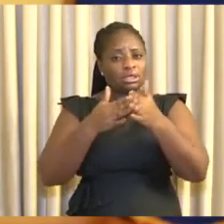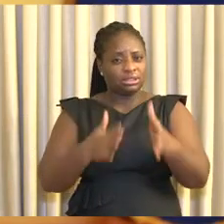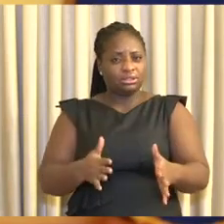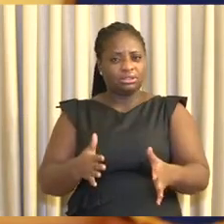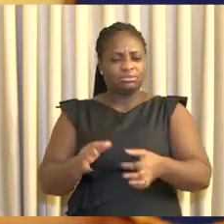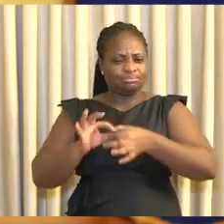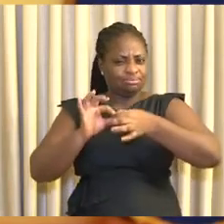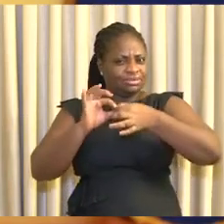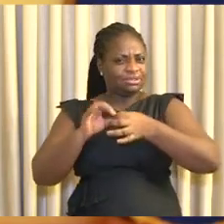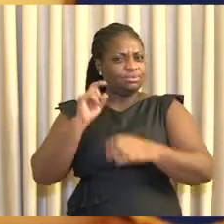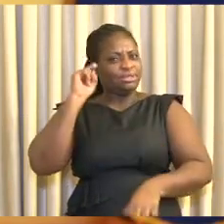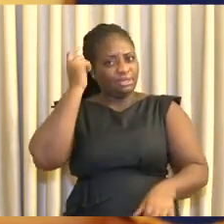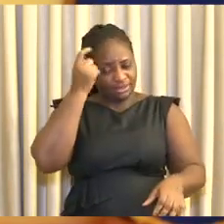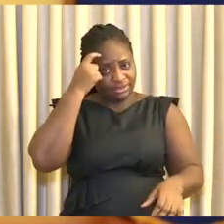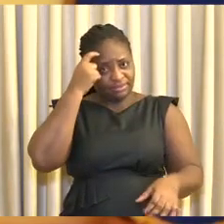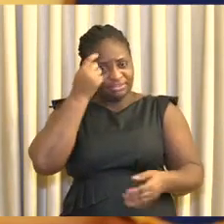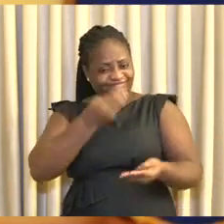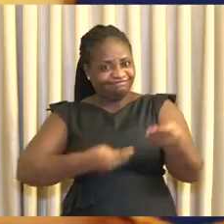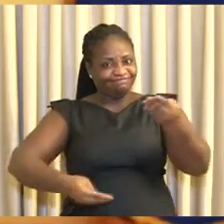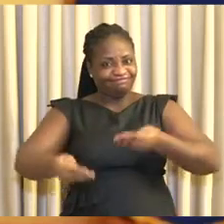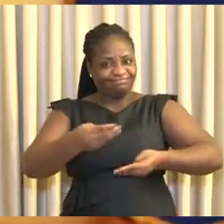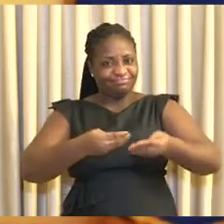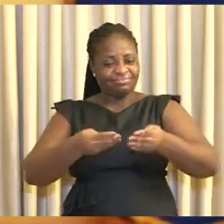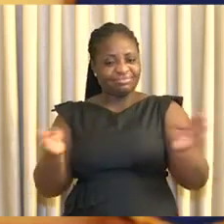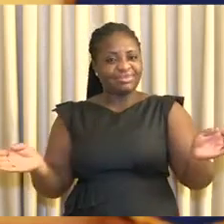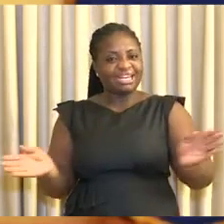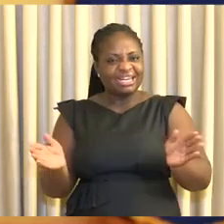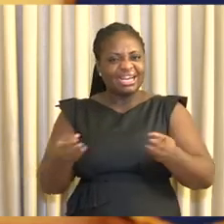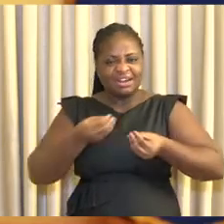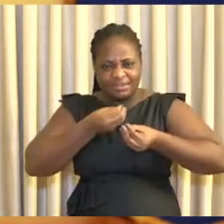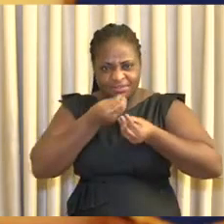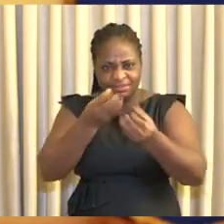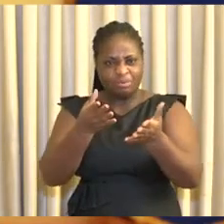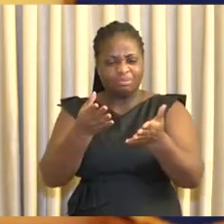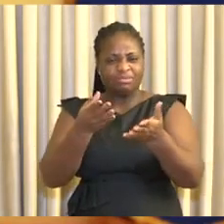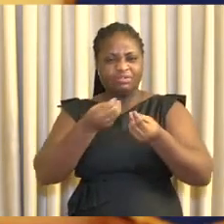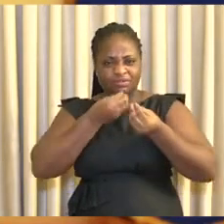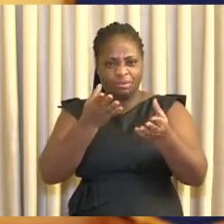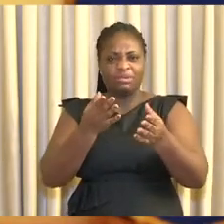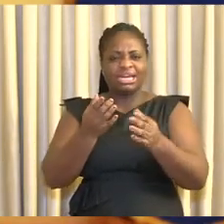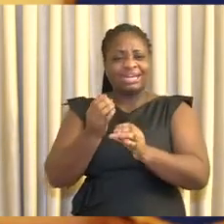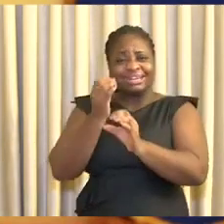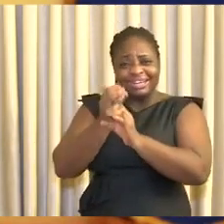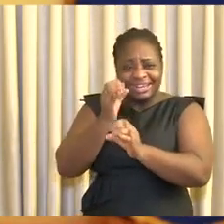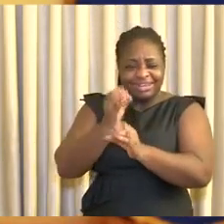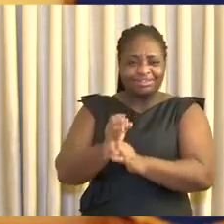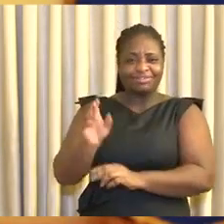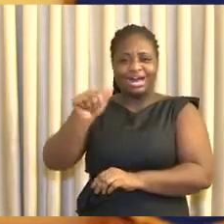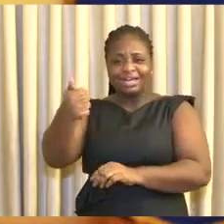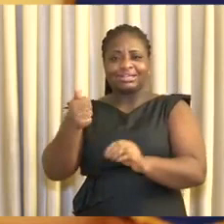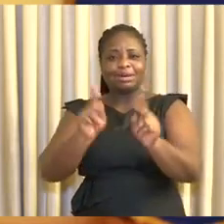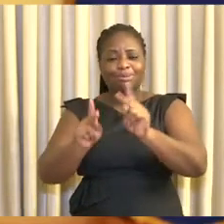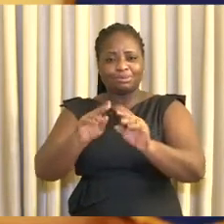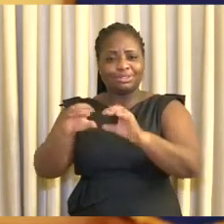partner with government in engaging, mobilizing, and enforcing adherence to social distancing and